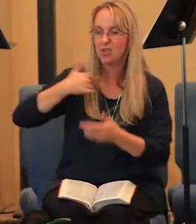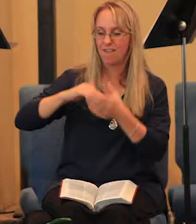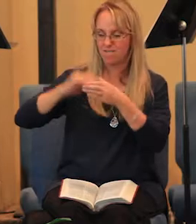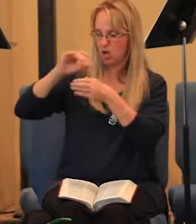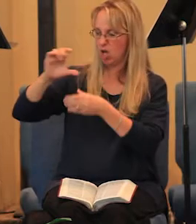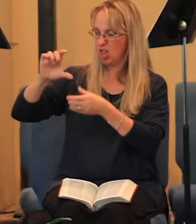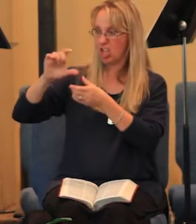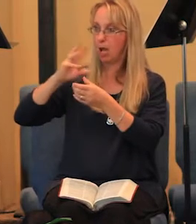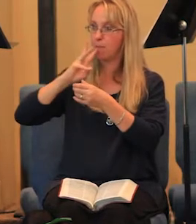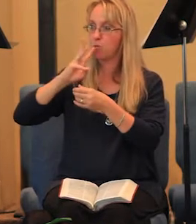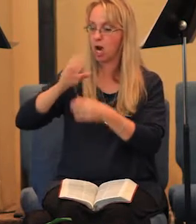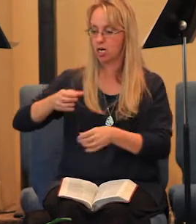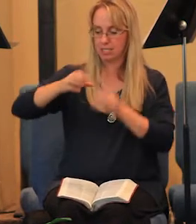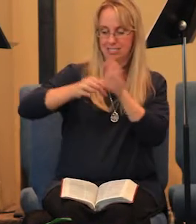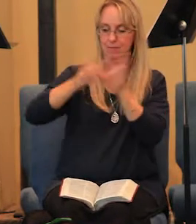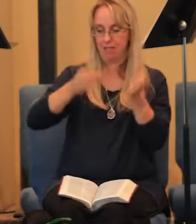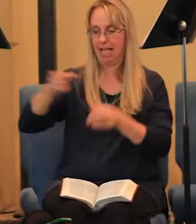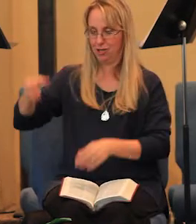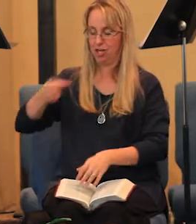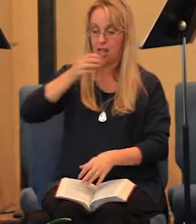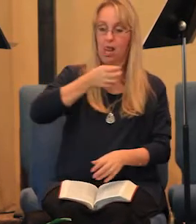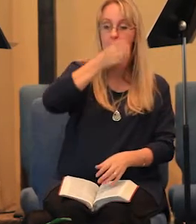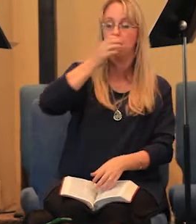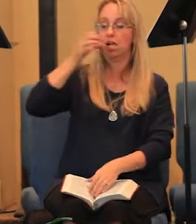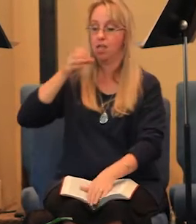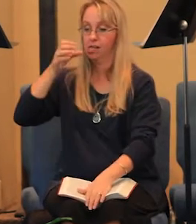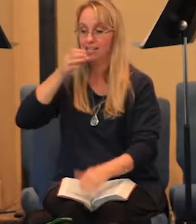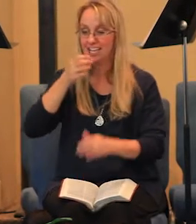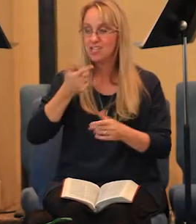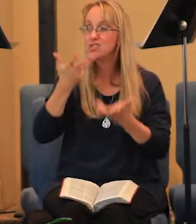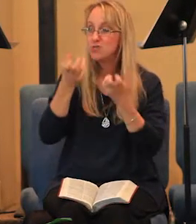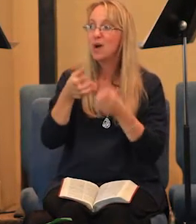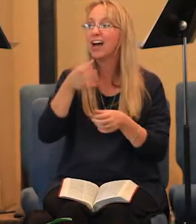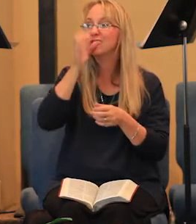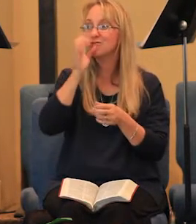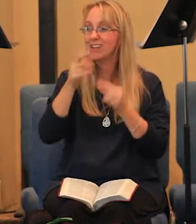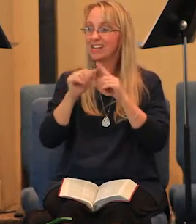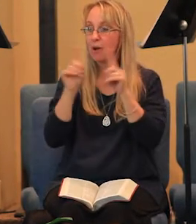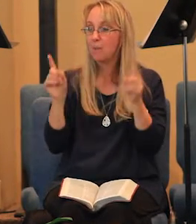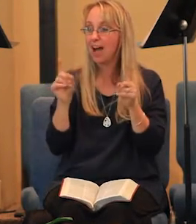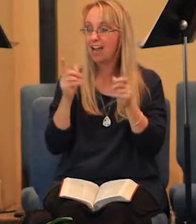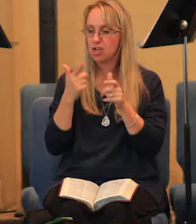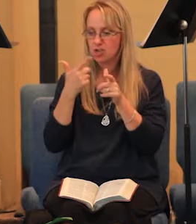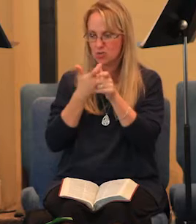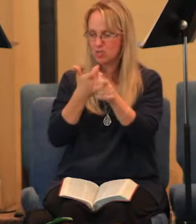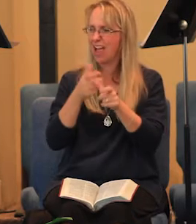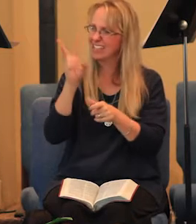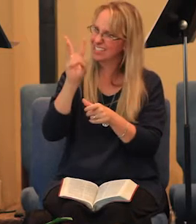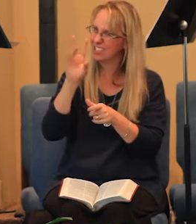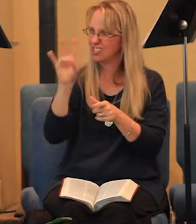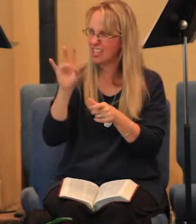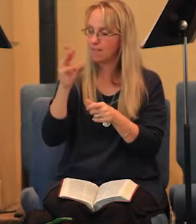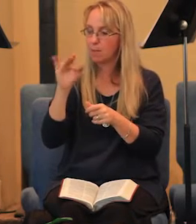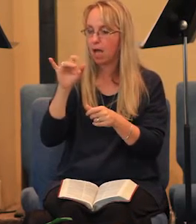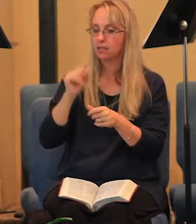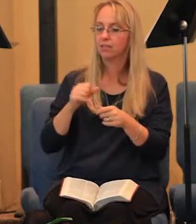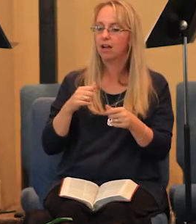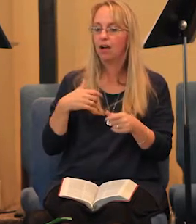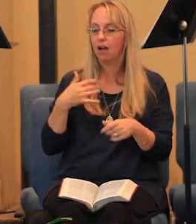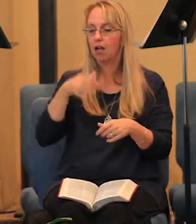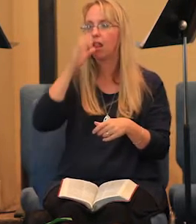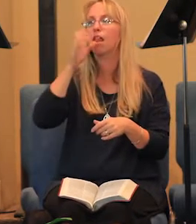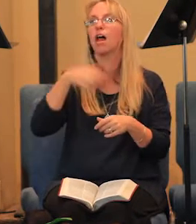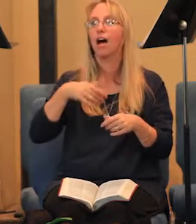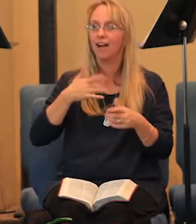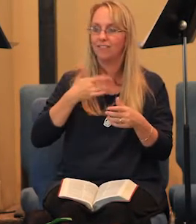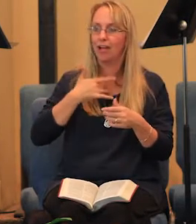full little cup of water and it's splashing all over you and you want a drink, but, you know, you've just run 6-7 miles and you're like, oh, that feels